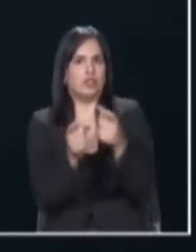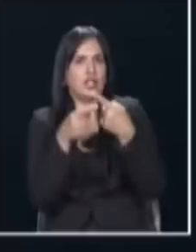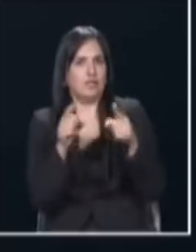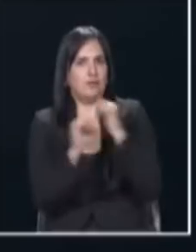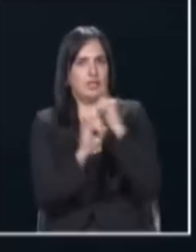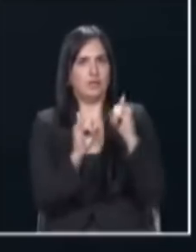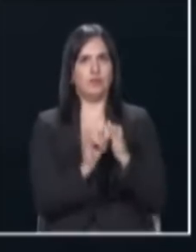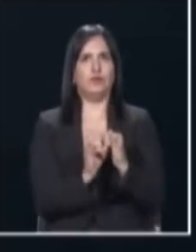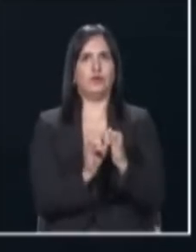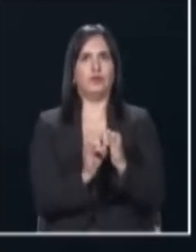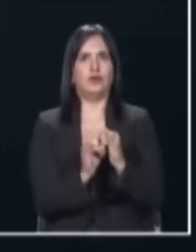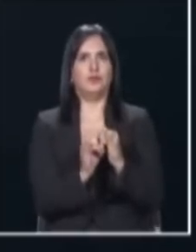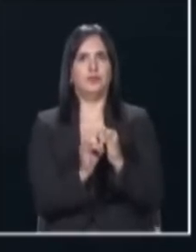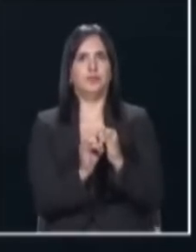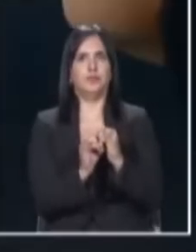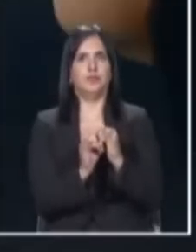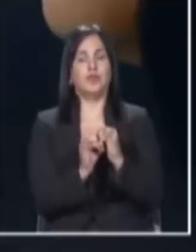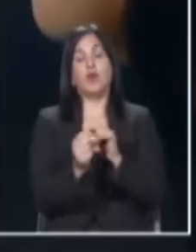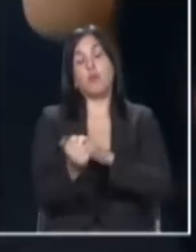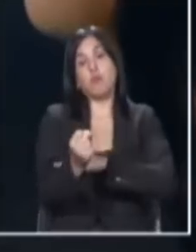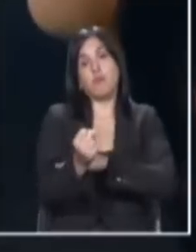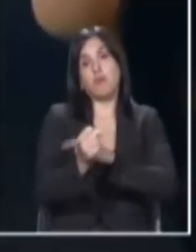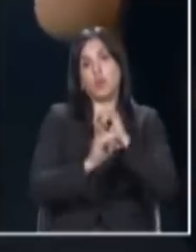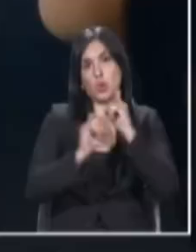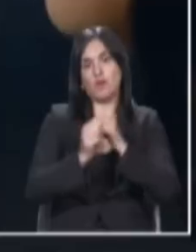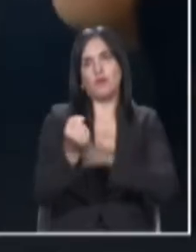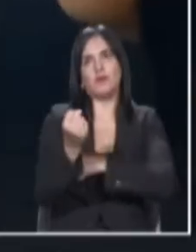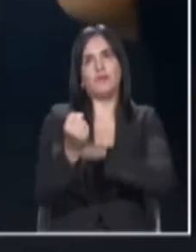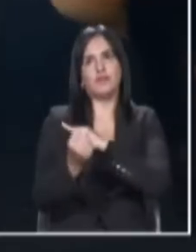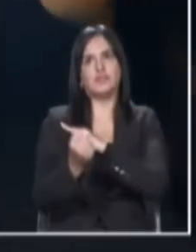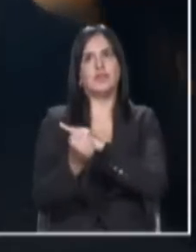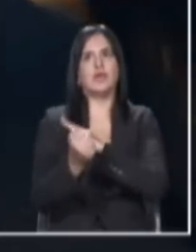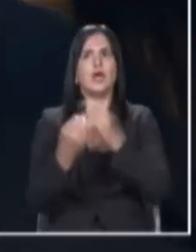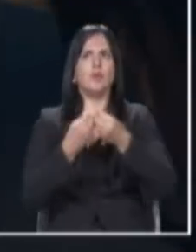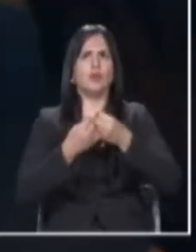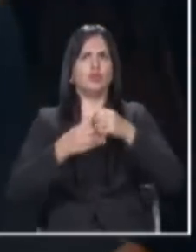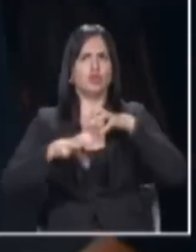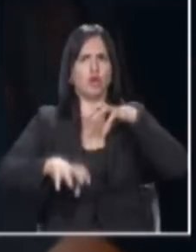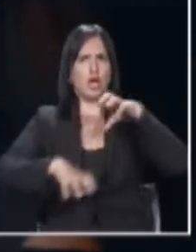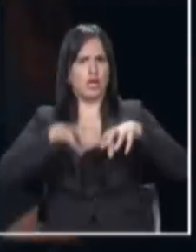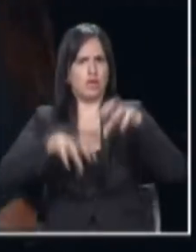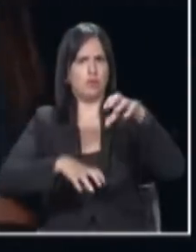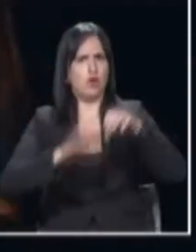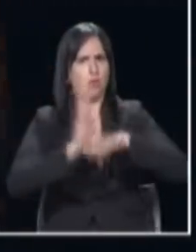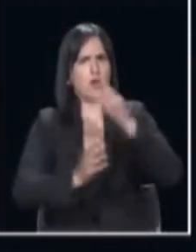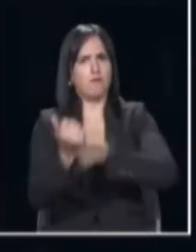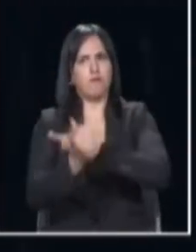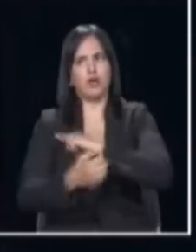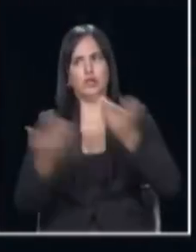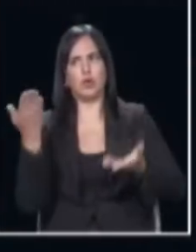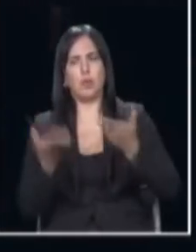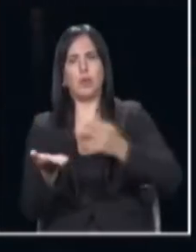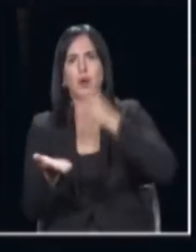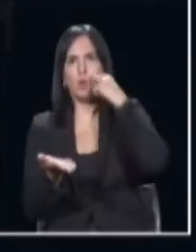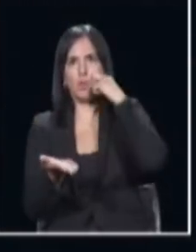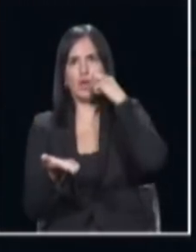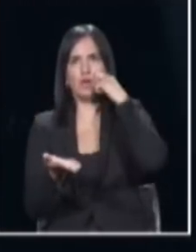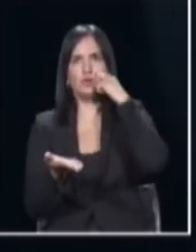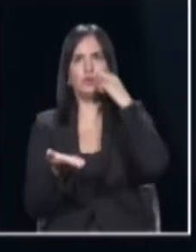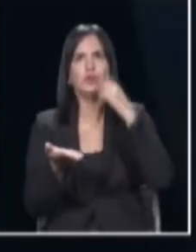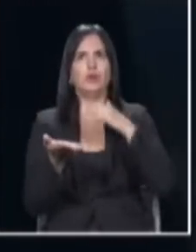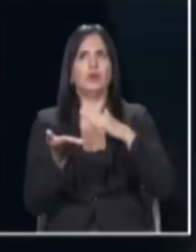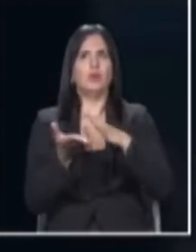in terms of physical strength there are many other animals that are stronger than humans for examples gorillas and elephants